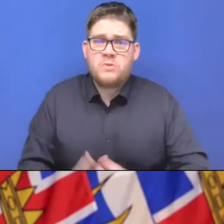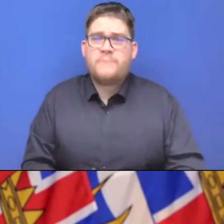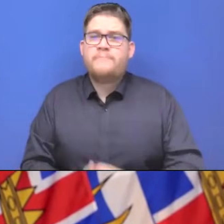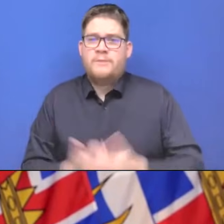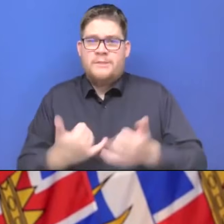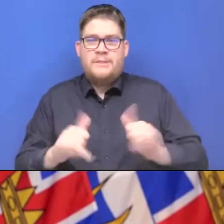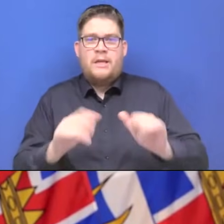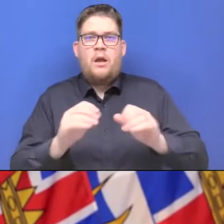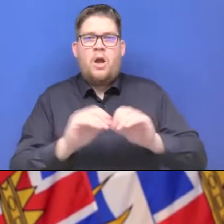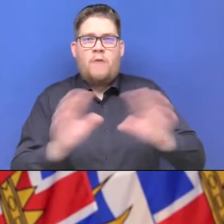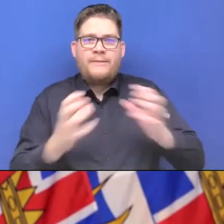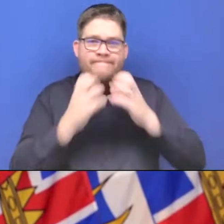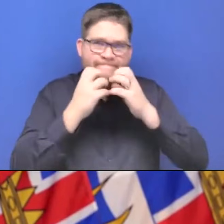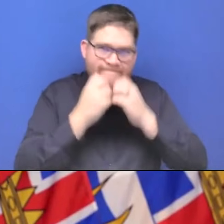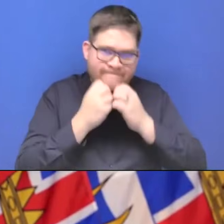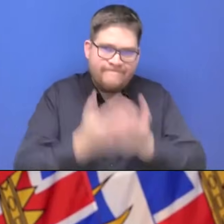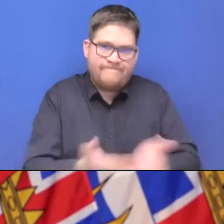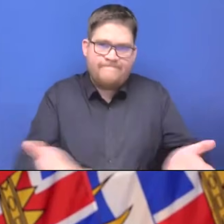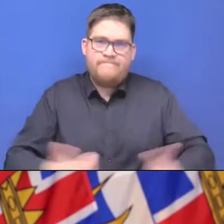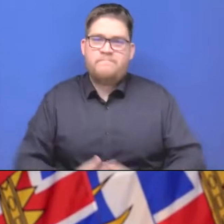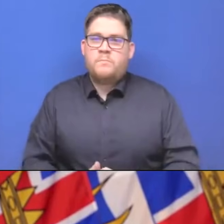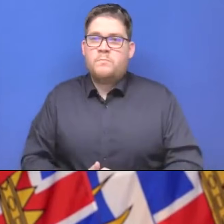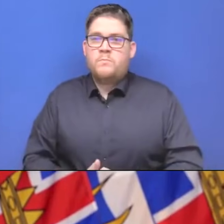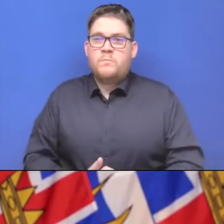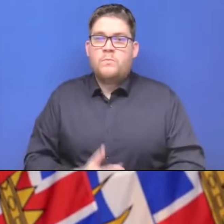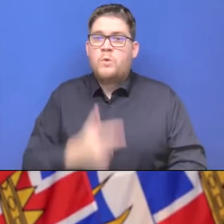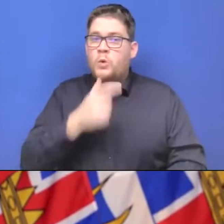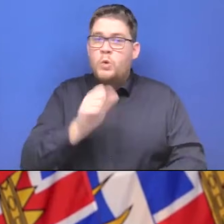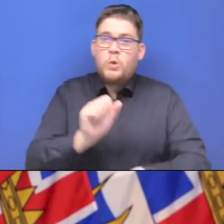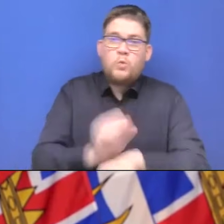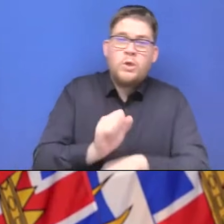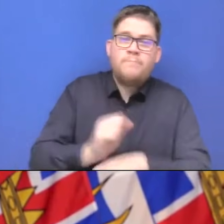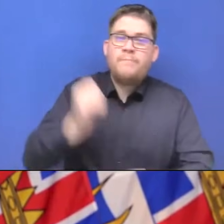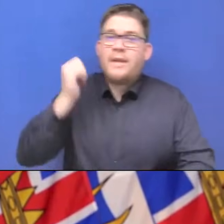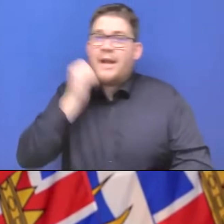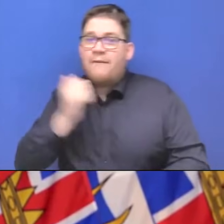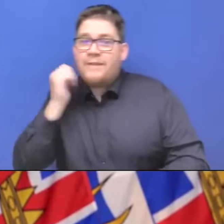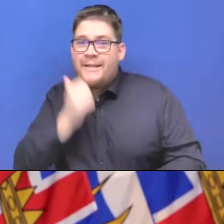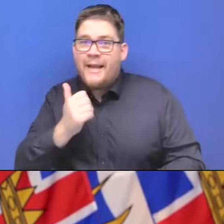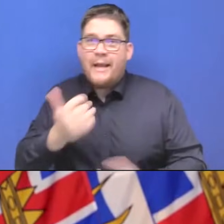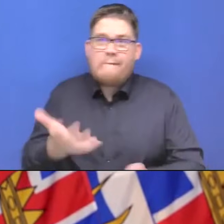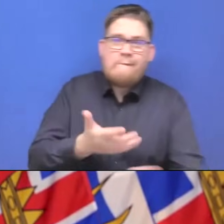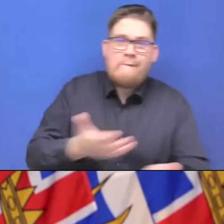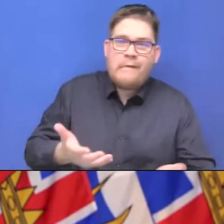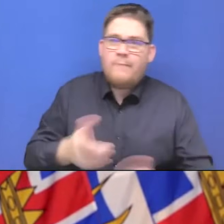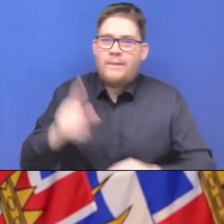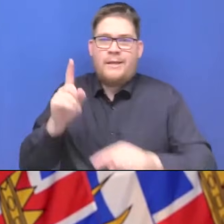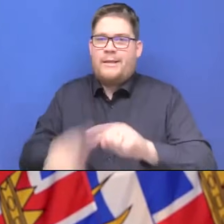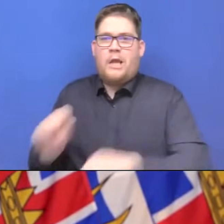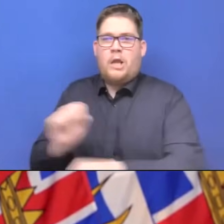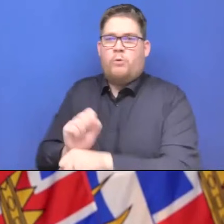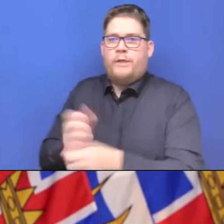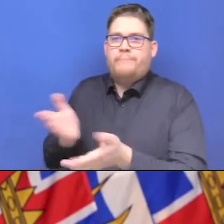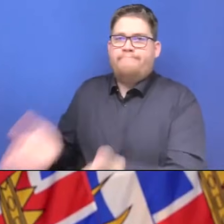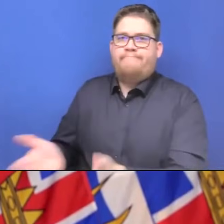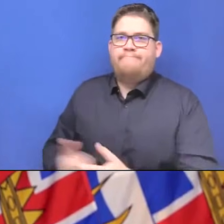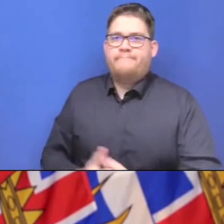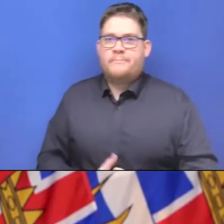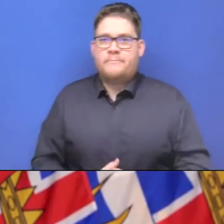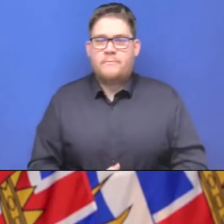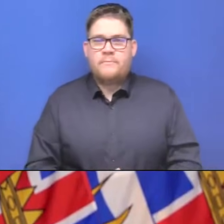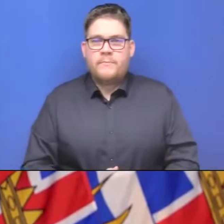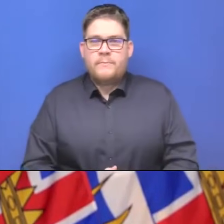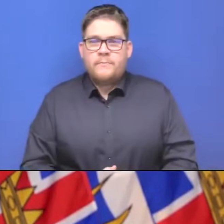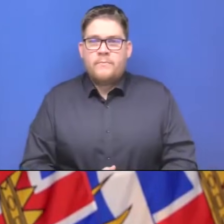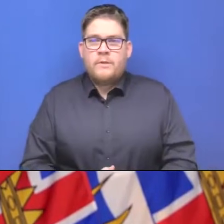teams. And this is, as noted, a necessary step but a solemn day, because it has implications